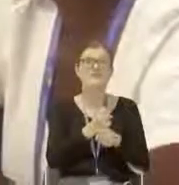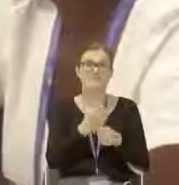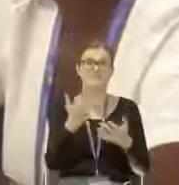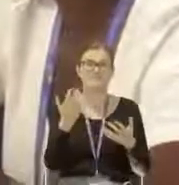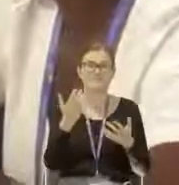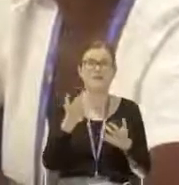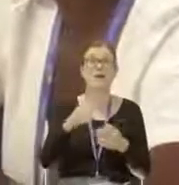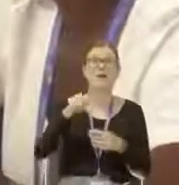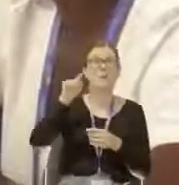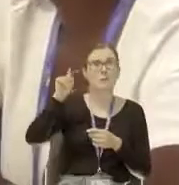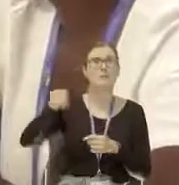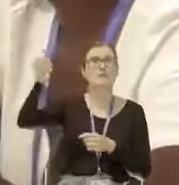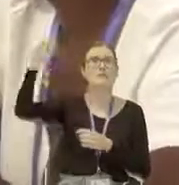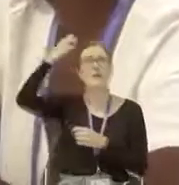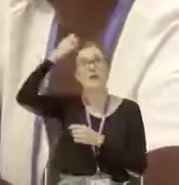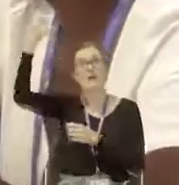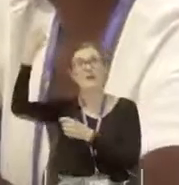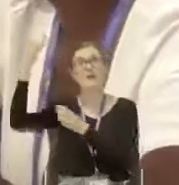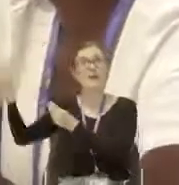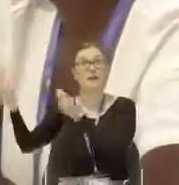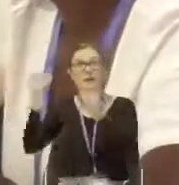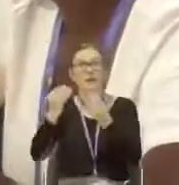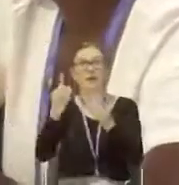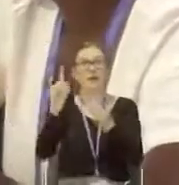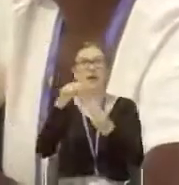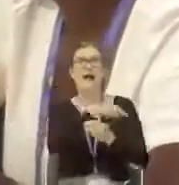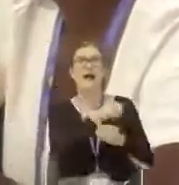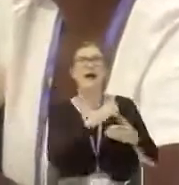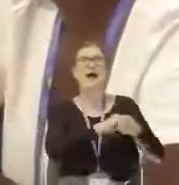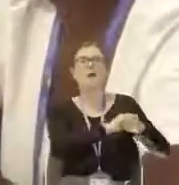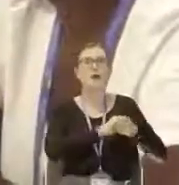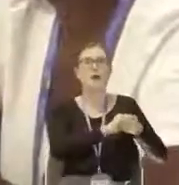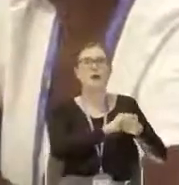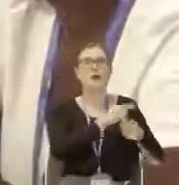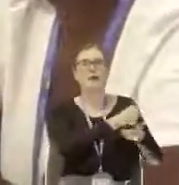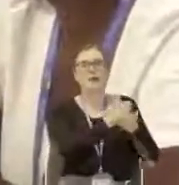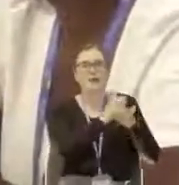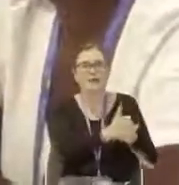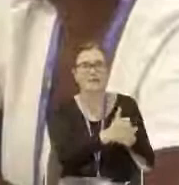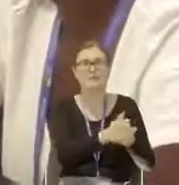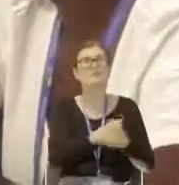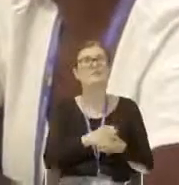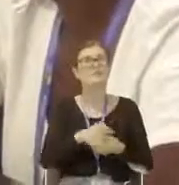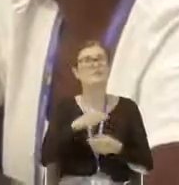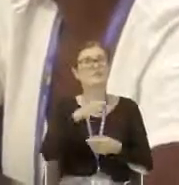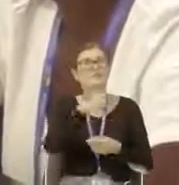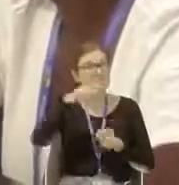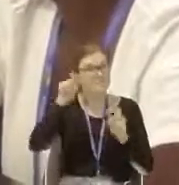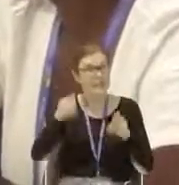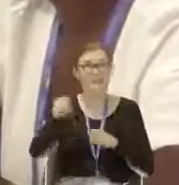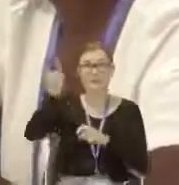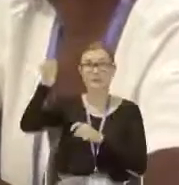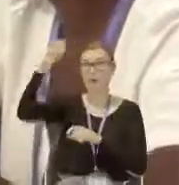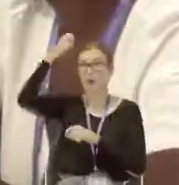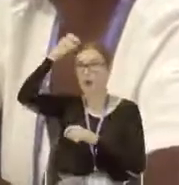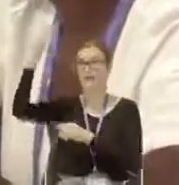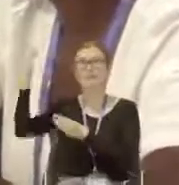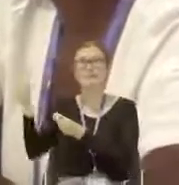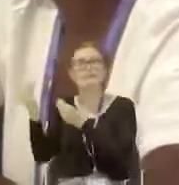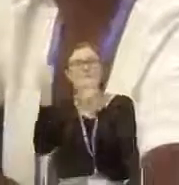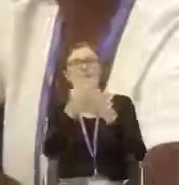The government should provide social security, health insurance, should take care of single